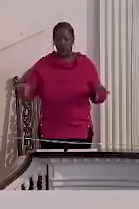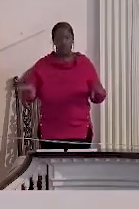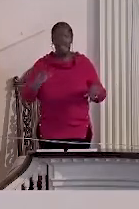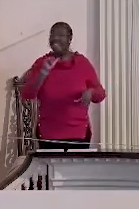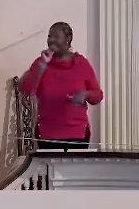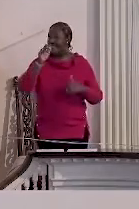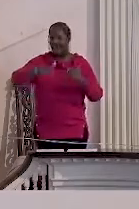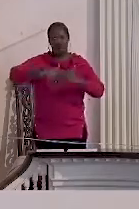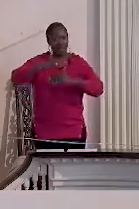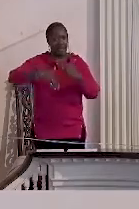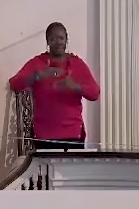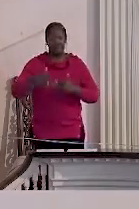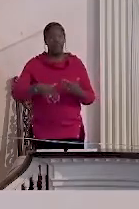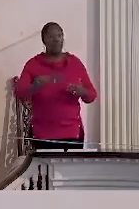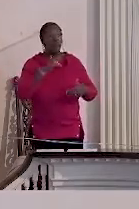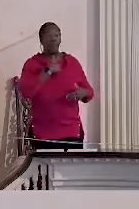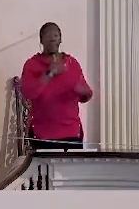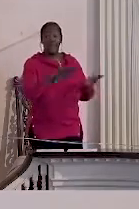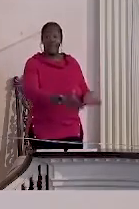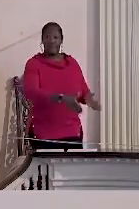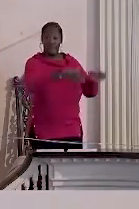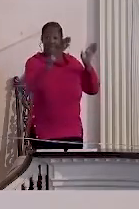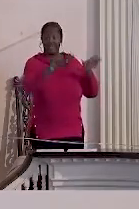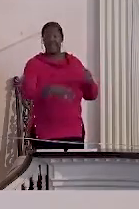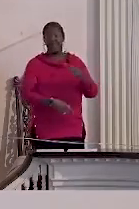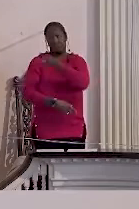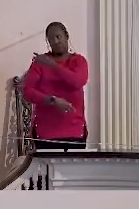The collection bins are in the Reeb Lobby.